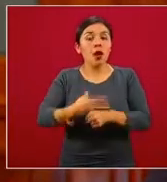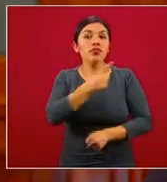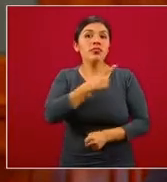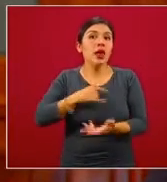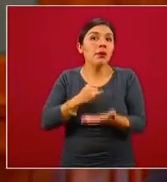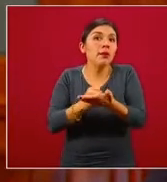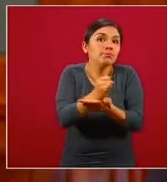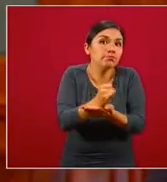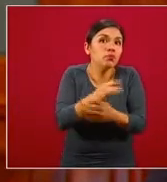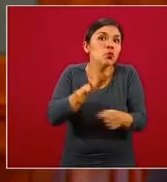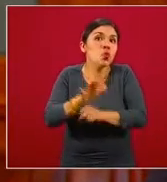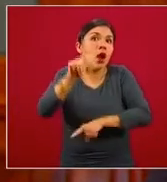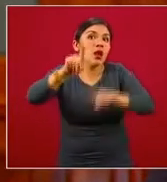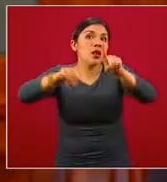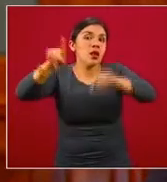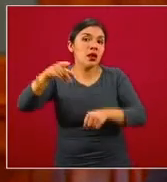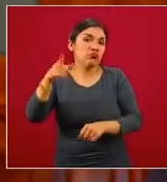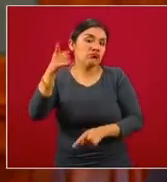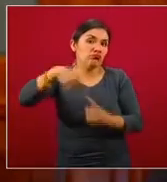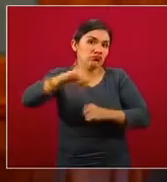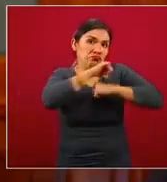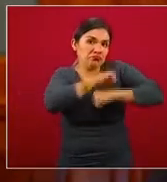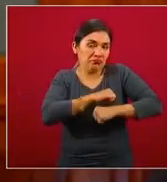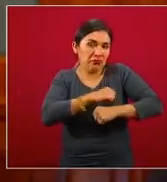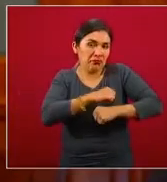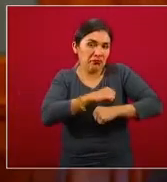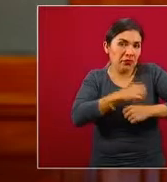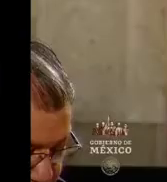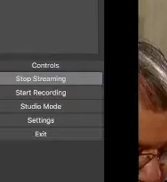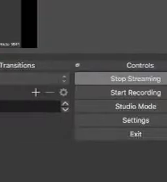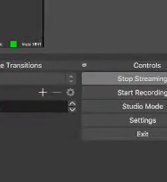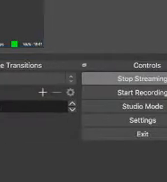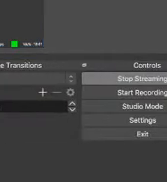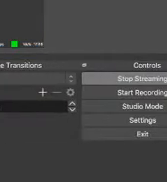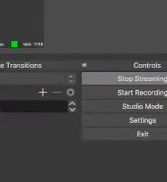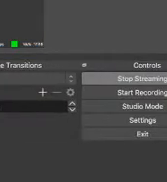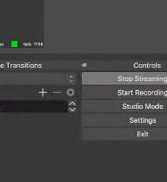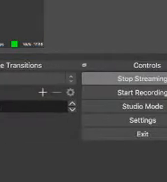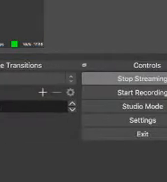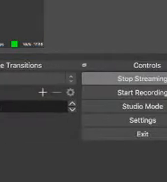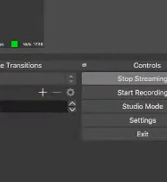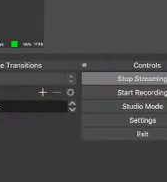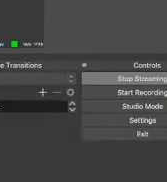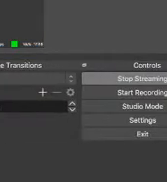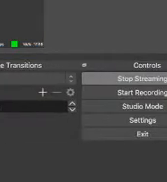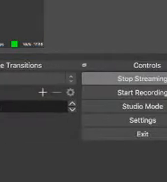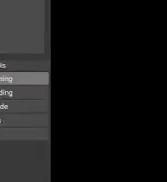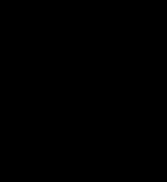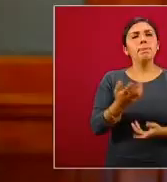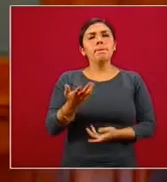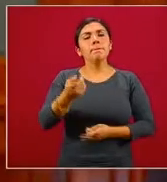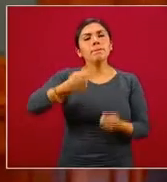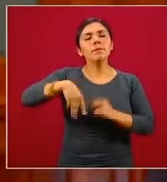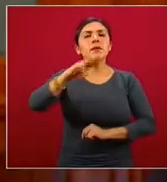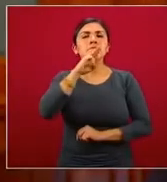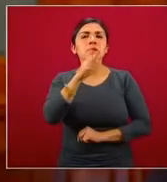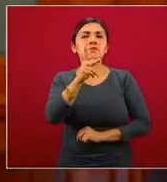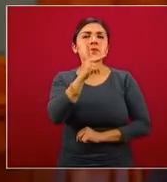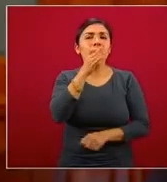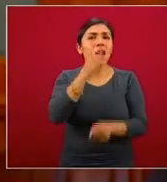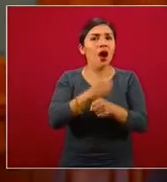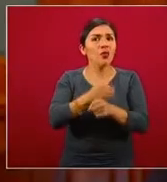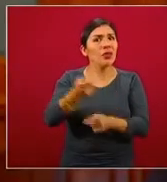and monitoring and guidance of the National Health Authority, the Federal